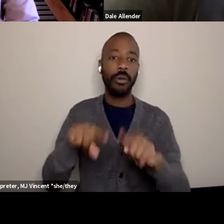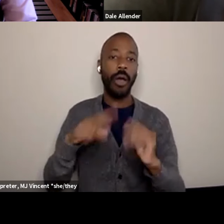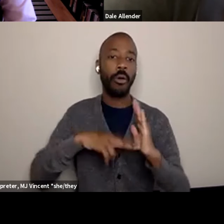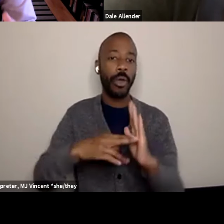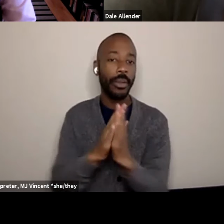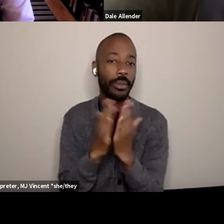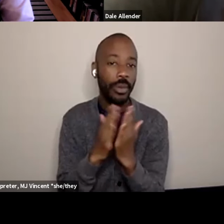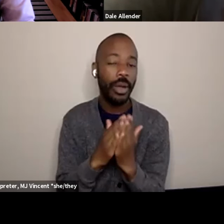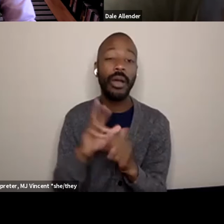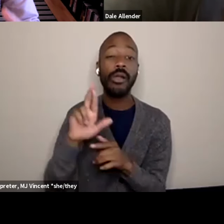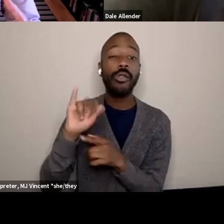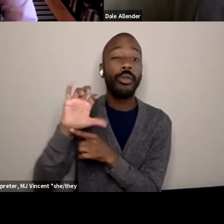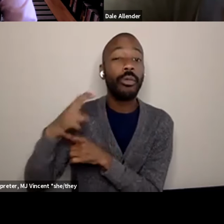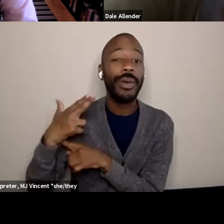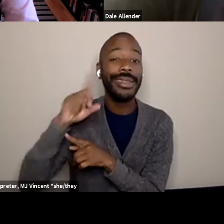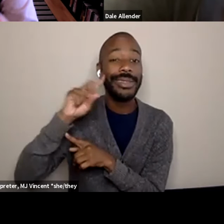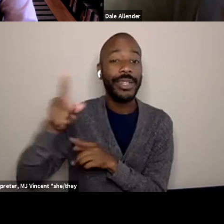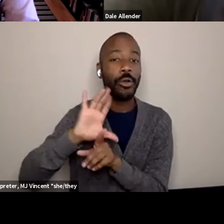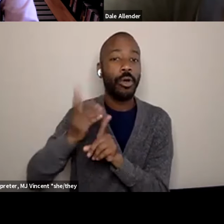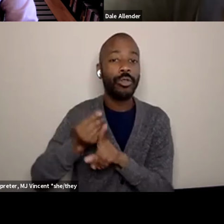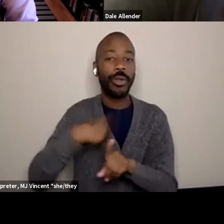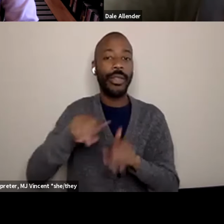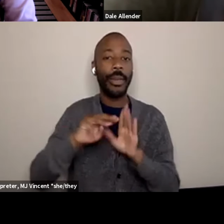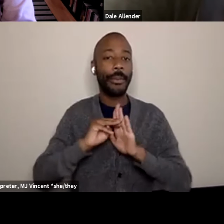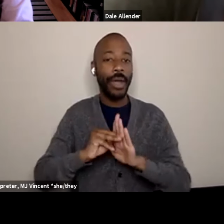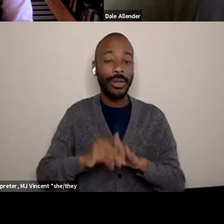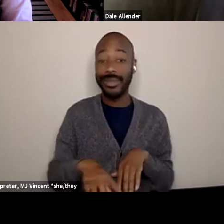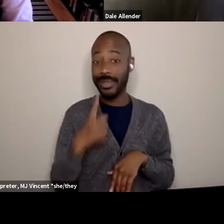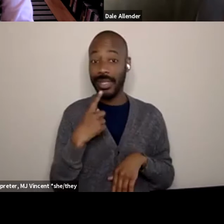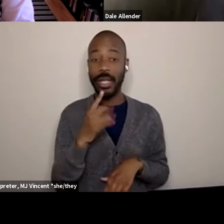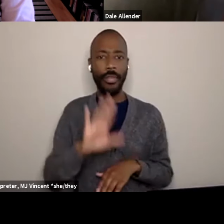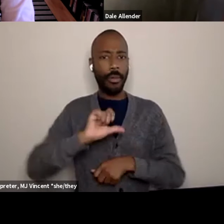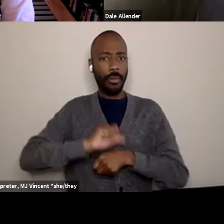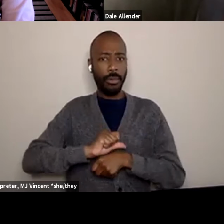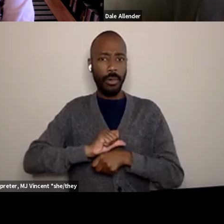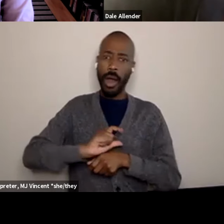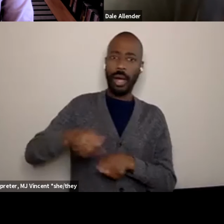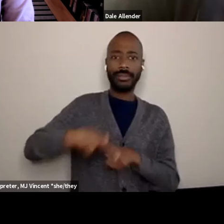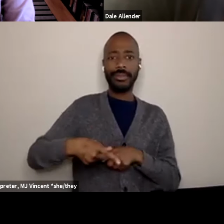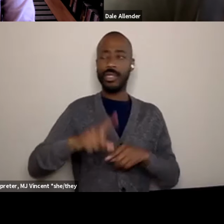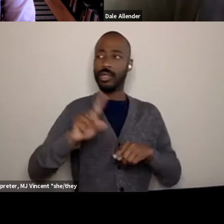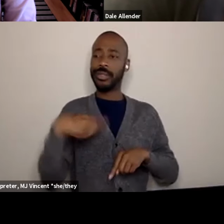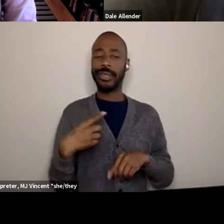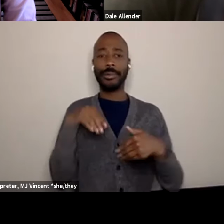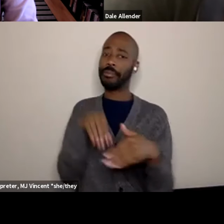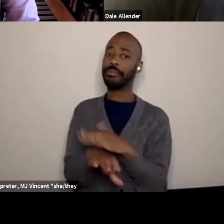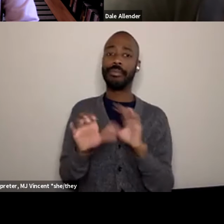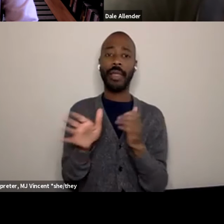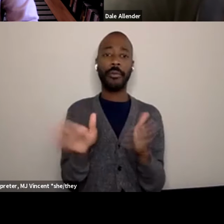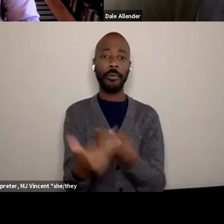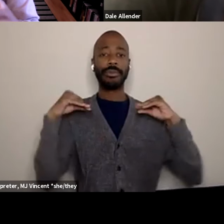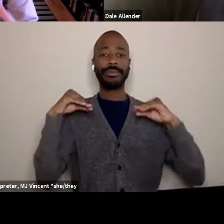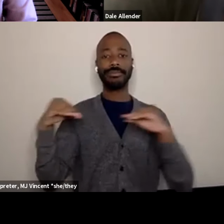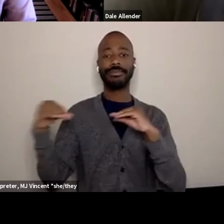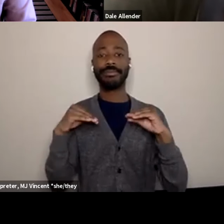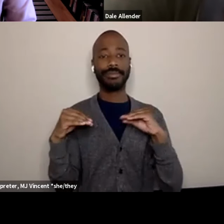culture that these teachers modeled. They modeled that their work was not just to be practitioners, to kind of go into classrooms and to engage